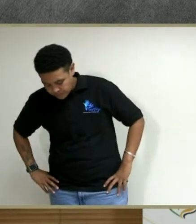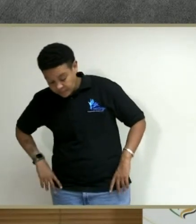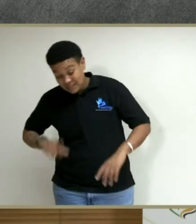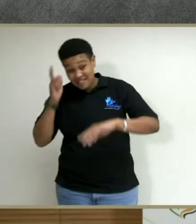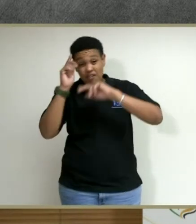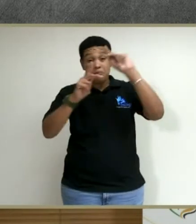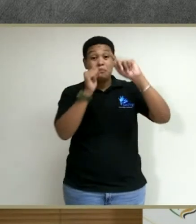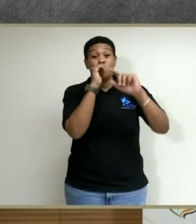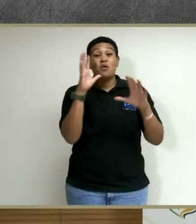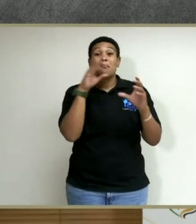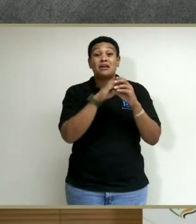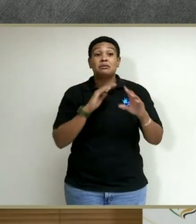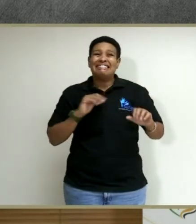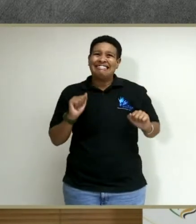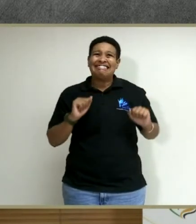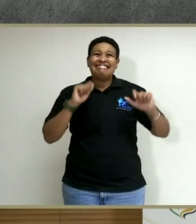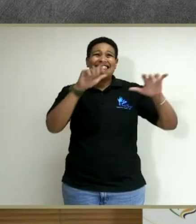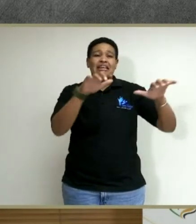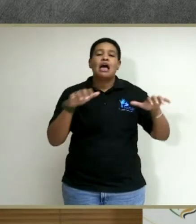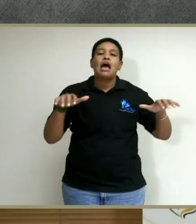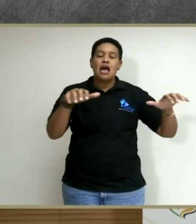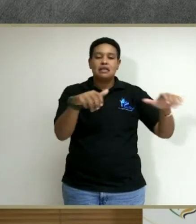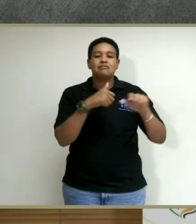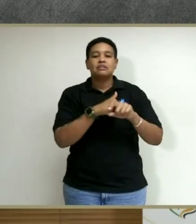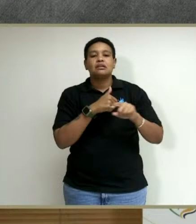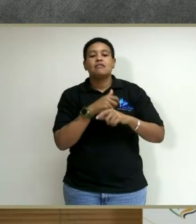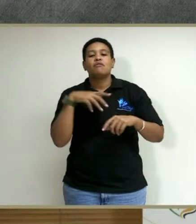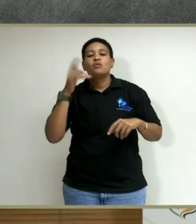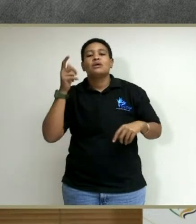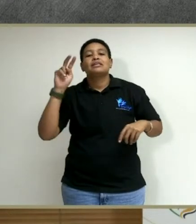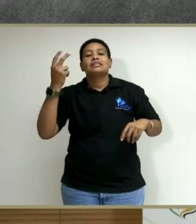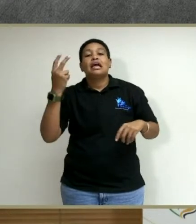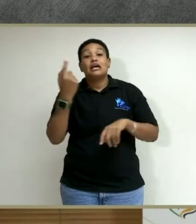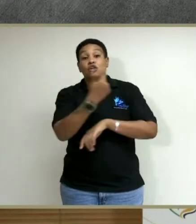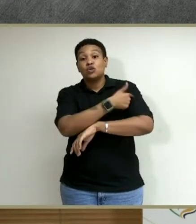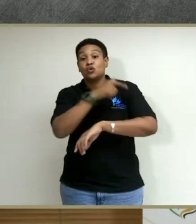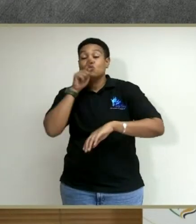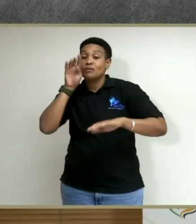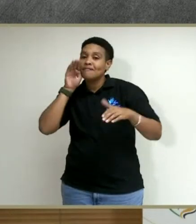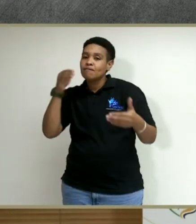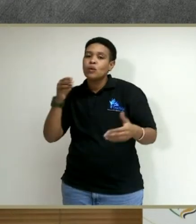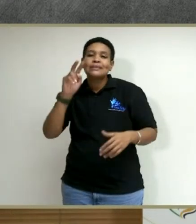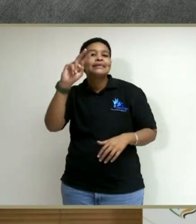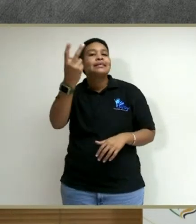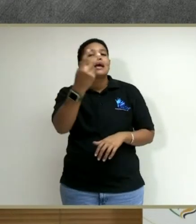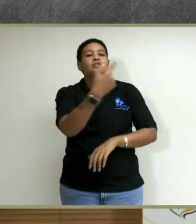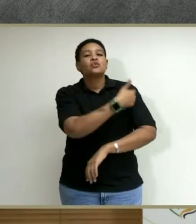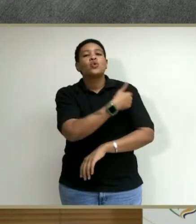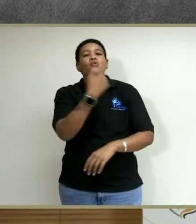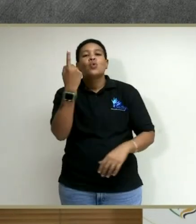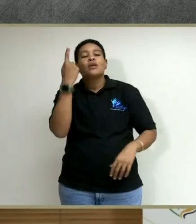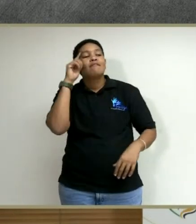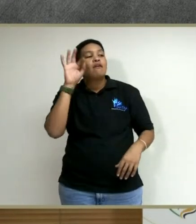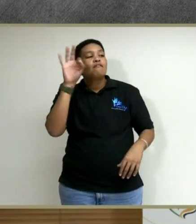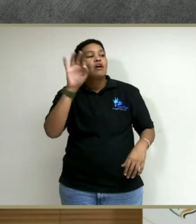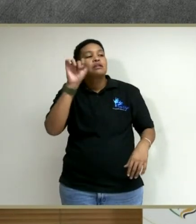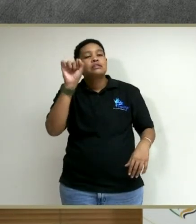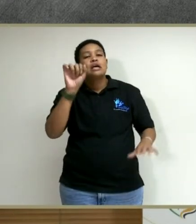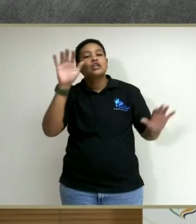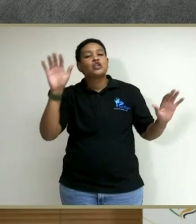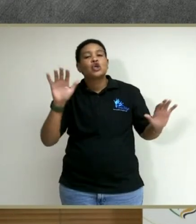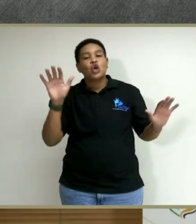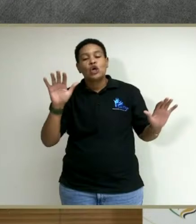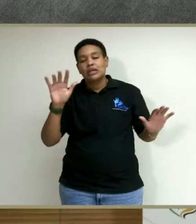our Blitz activities, it is second dose focus only for Friday, Saturday, and